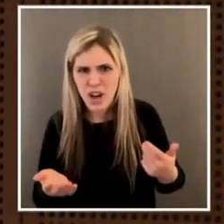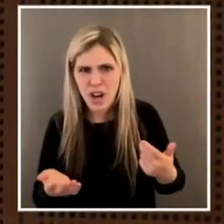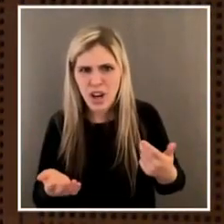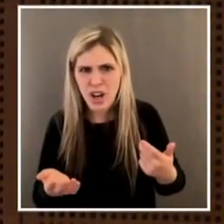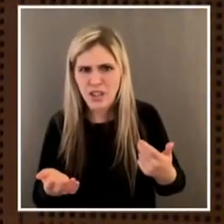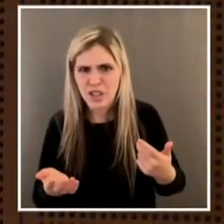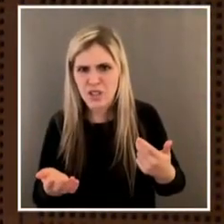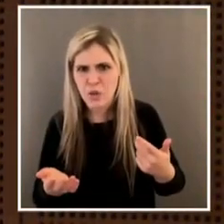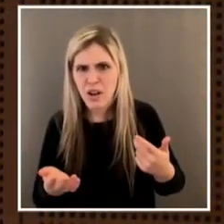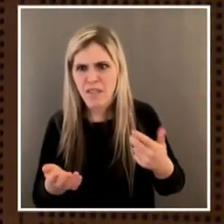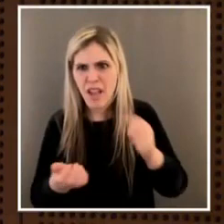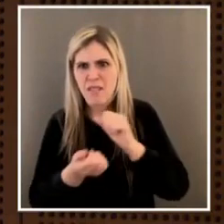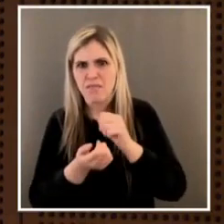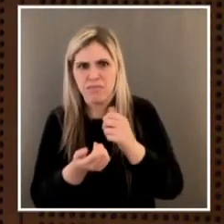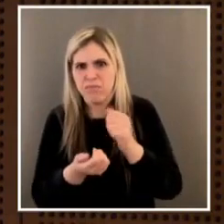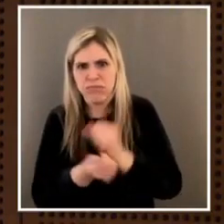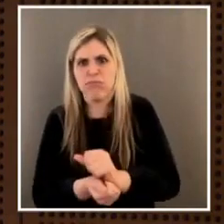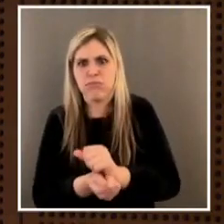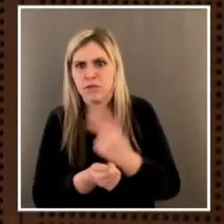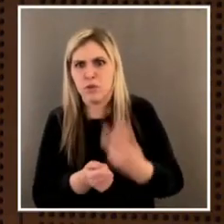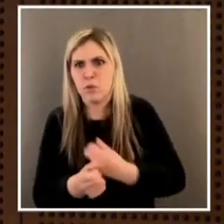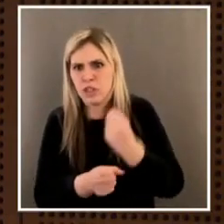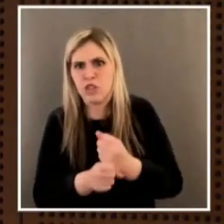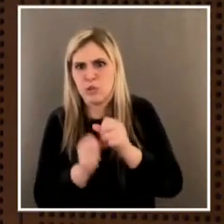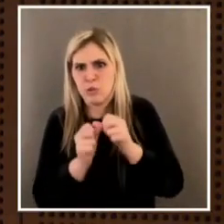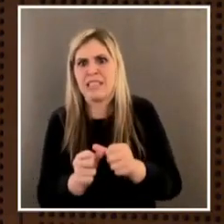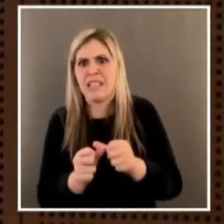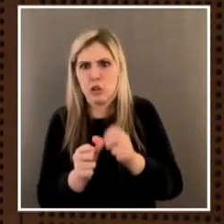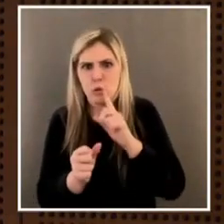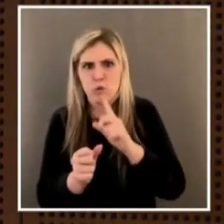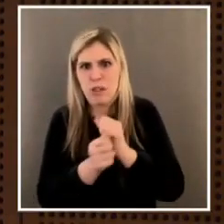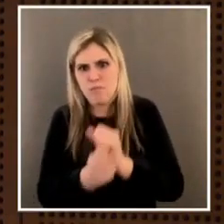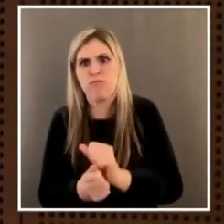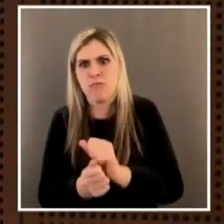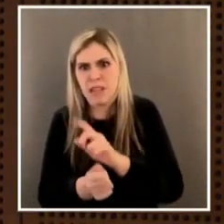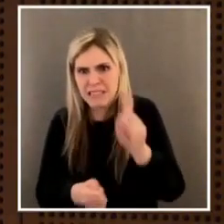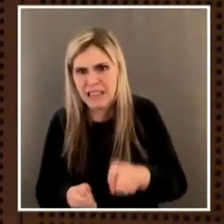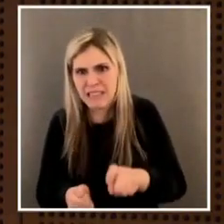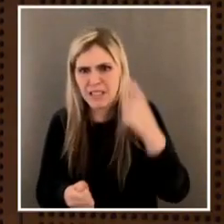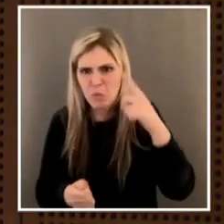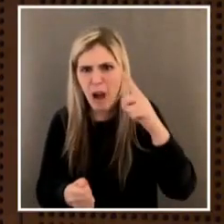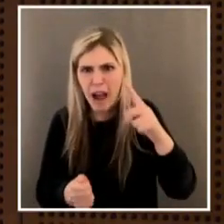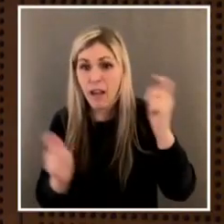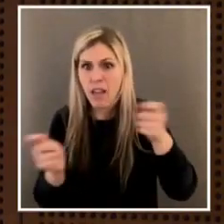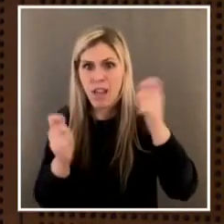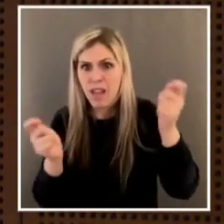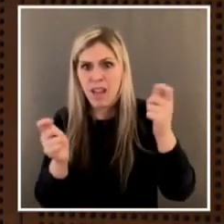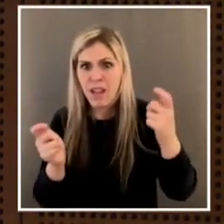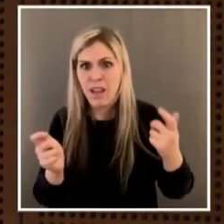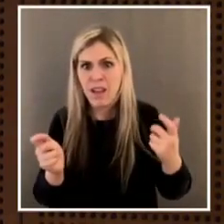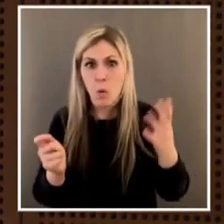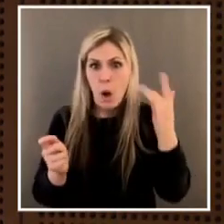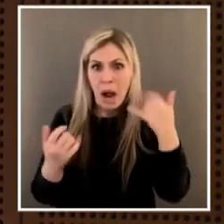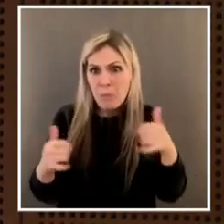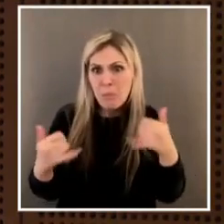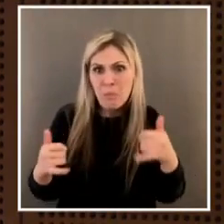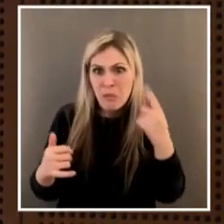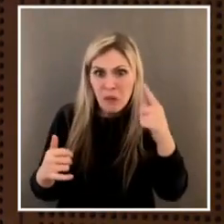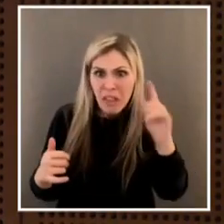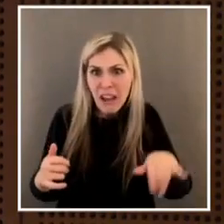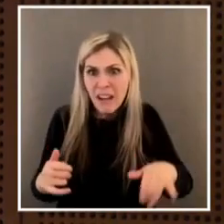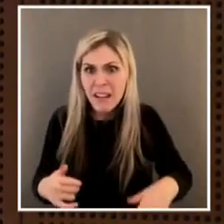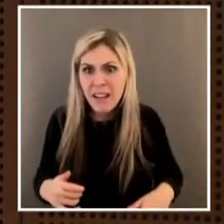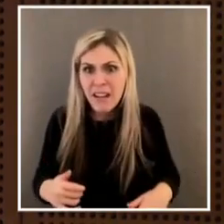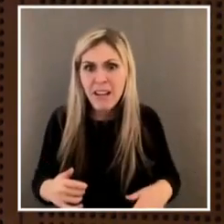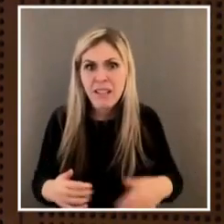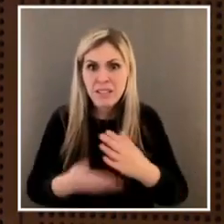for 2 years into continuing to be enslaved in Texas? Why do you want to have a party for that?